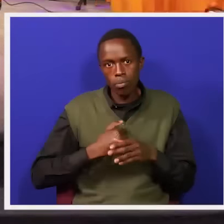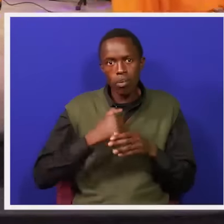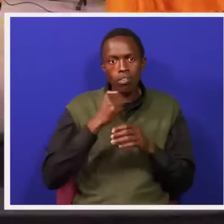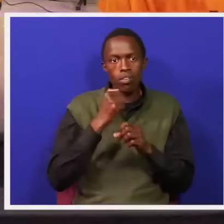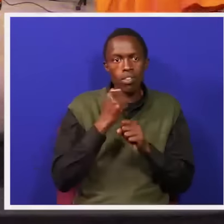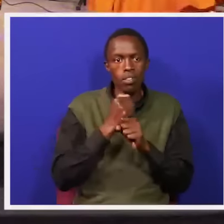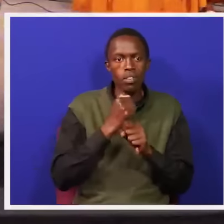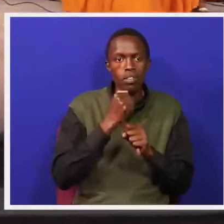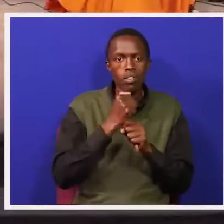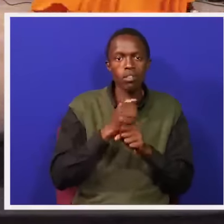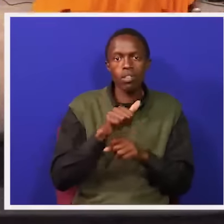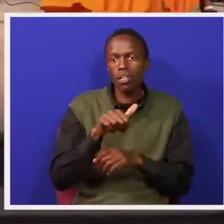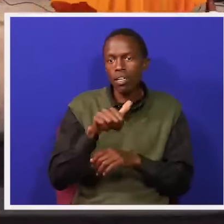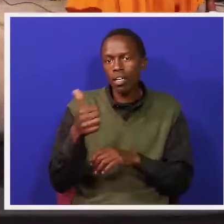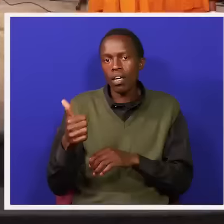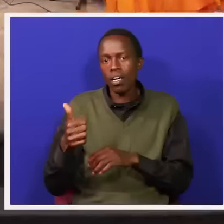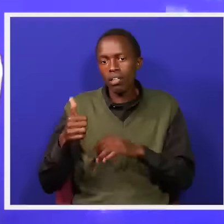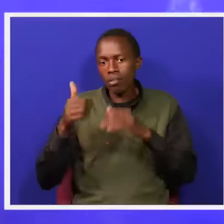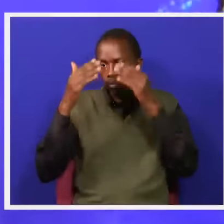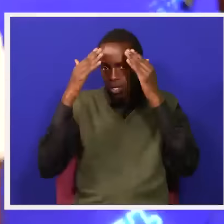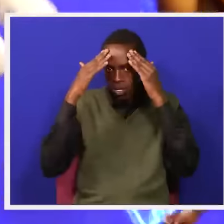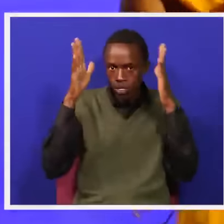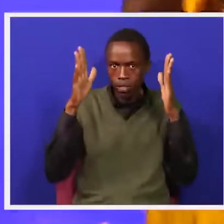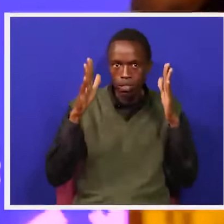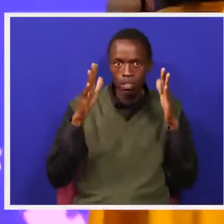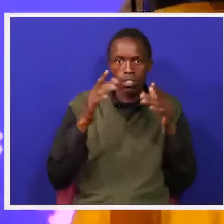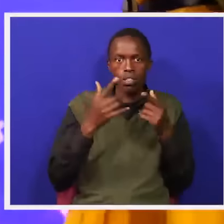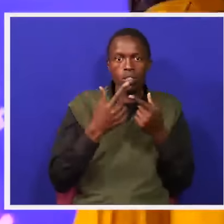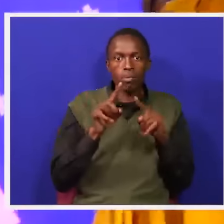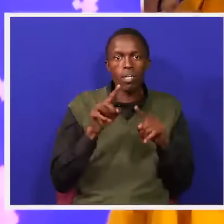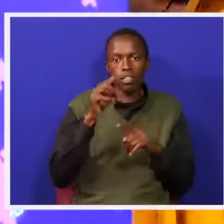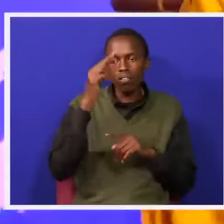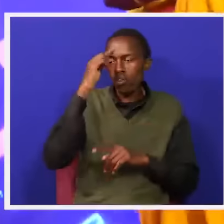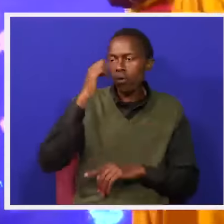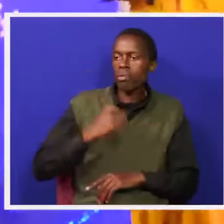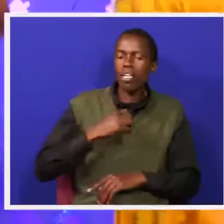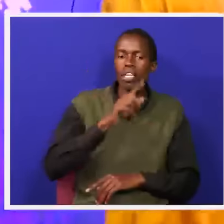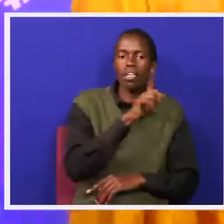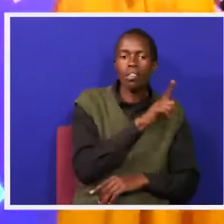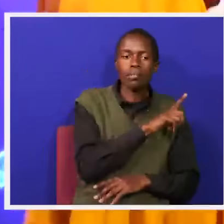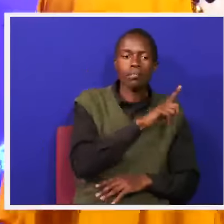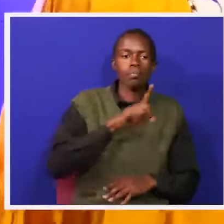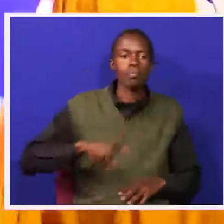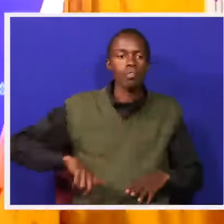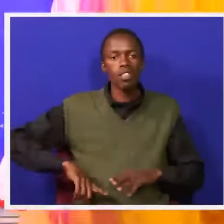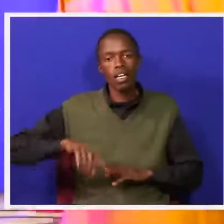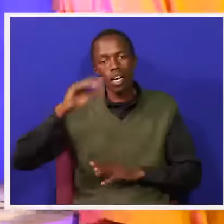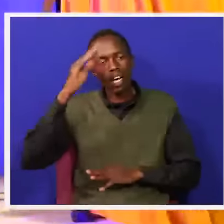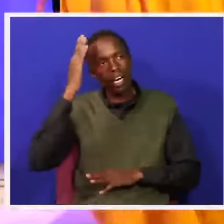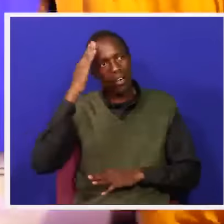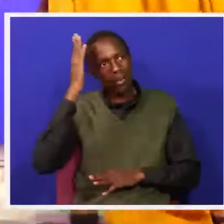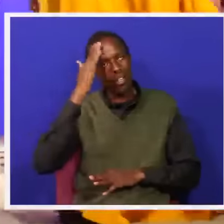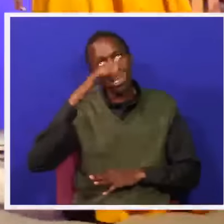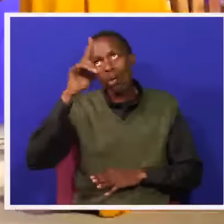umetenda wengine sijui ila mimi Bwana najua